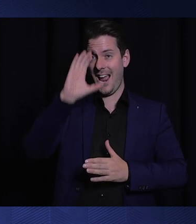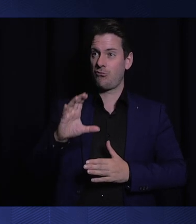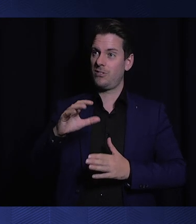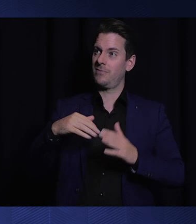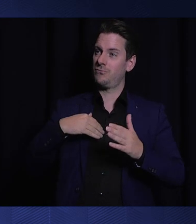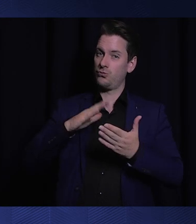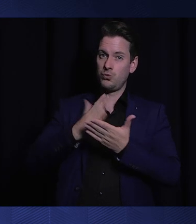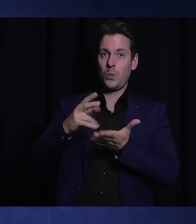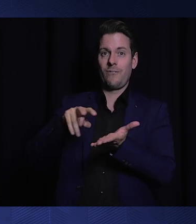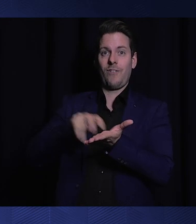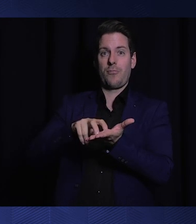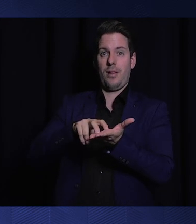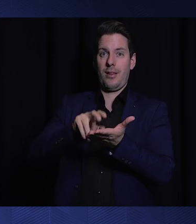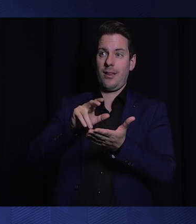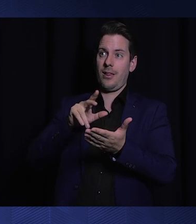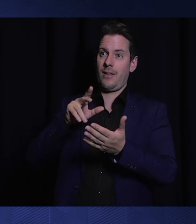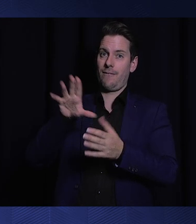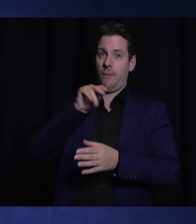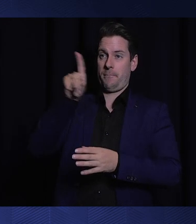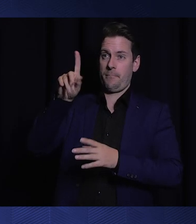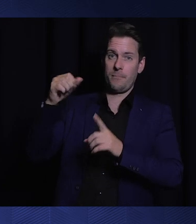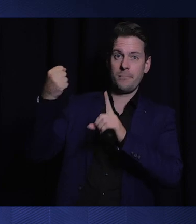for climate change impact.